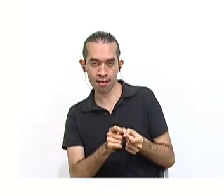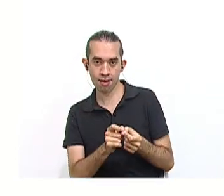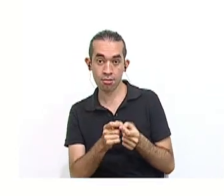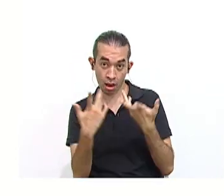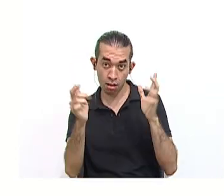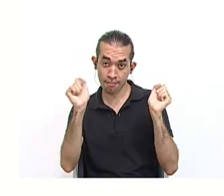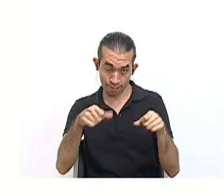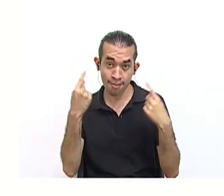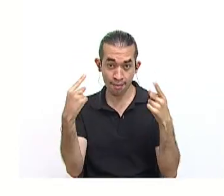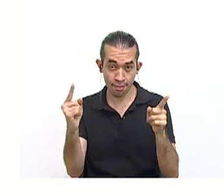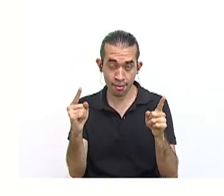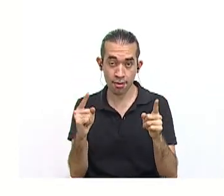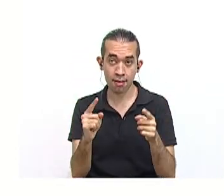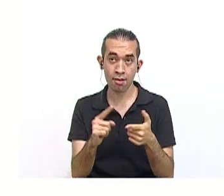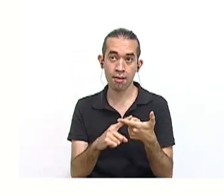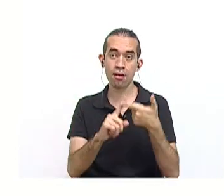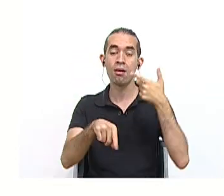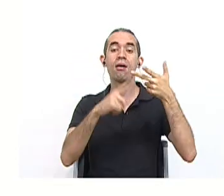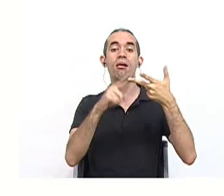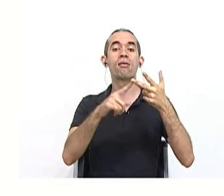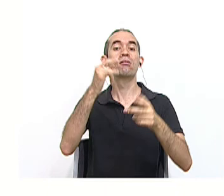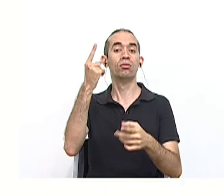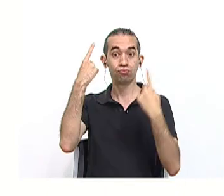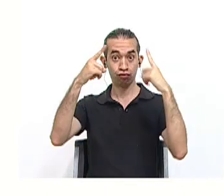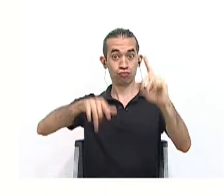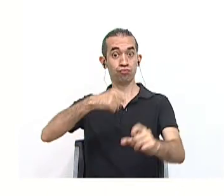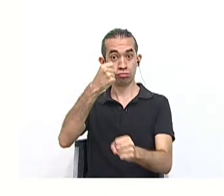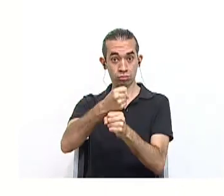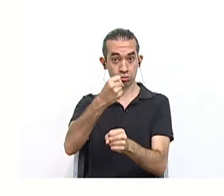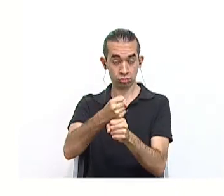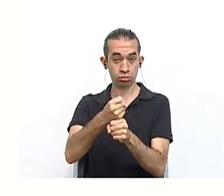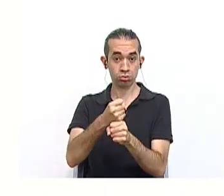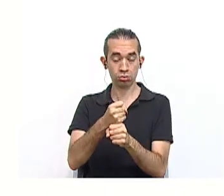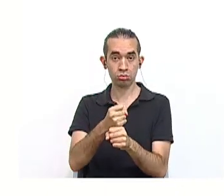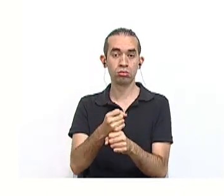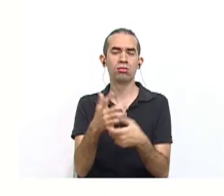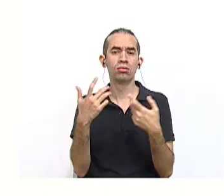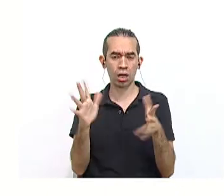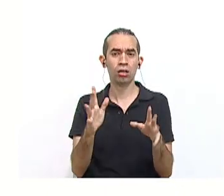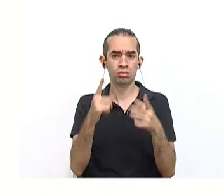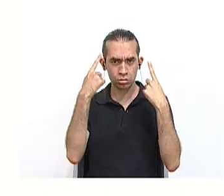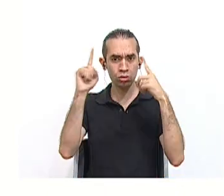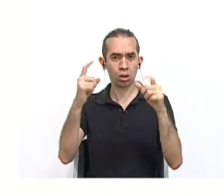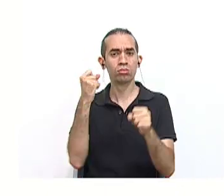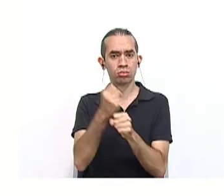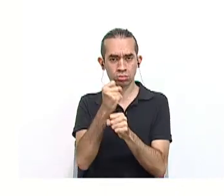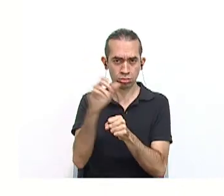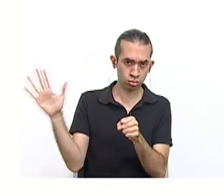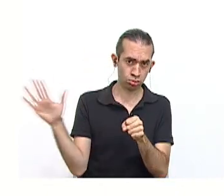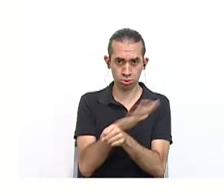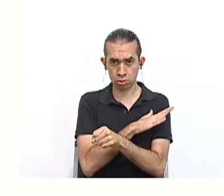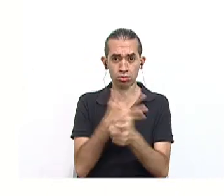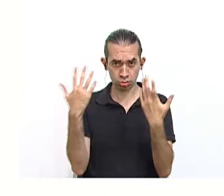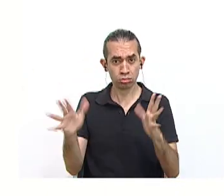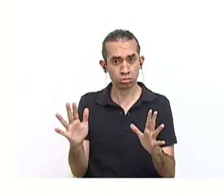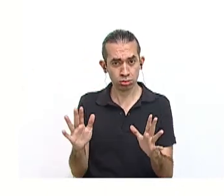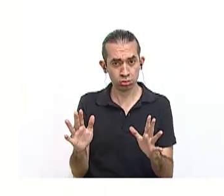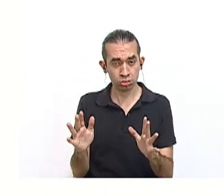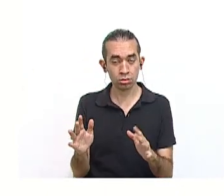that? And did I complete the task? Were you actually able to complete the whole task?